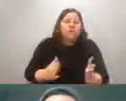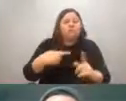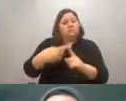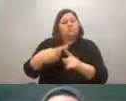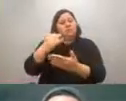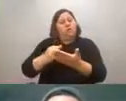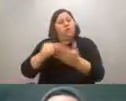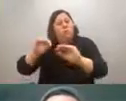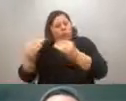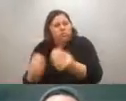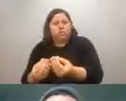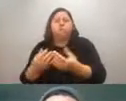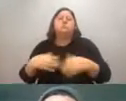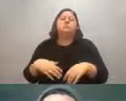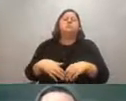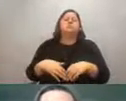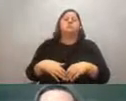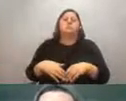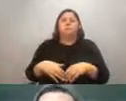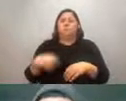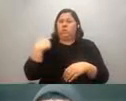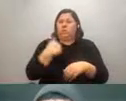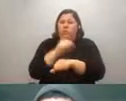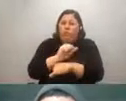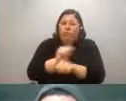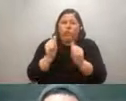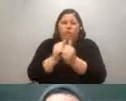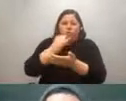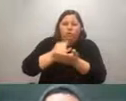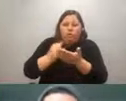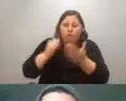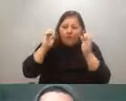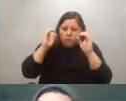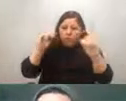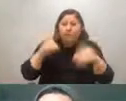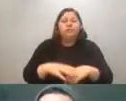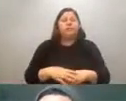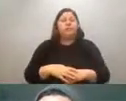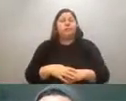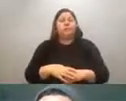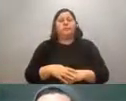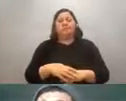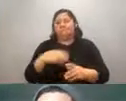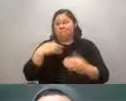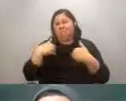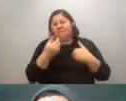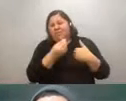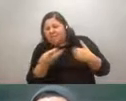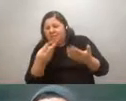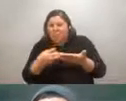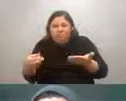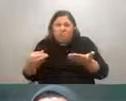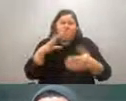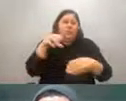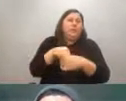um we do um work around arts education um we also offer a number of resources resources including